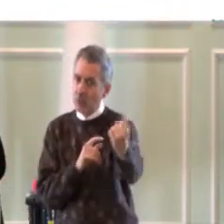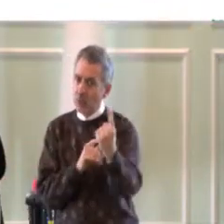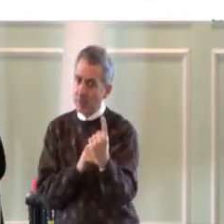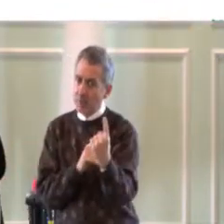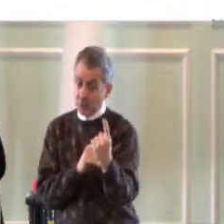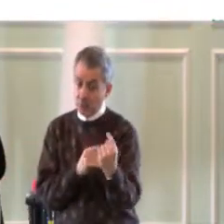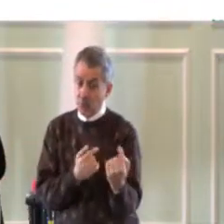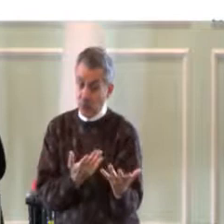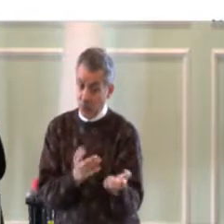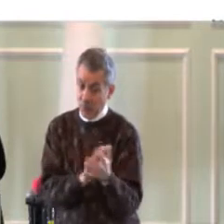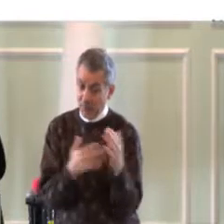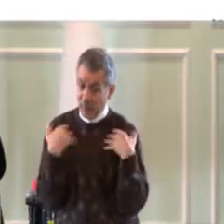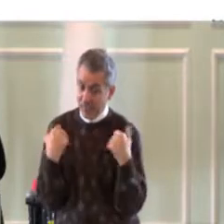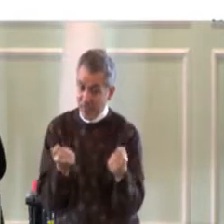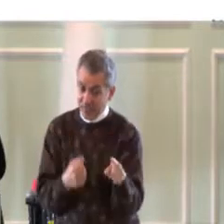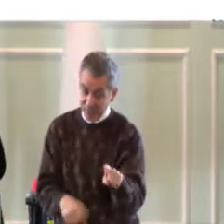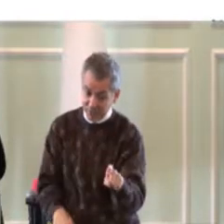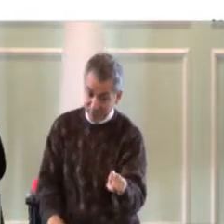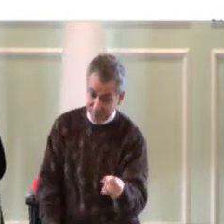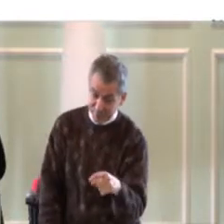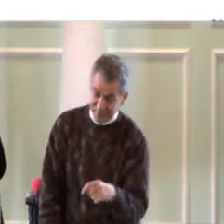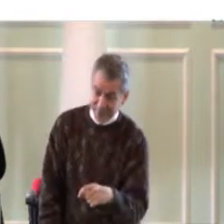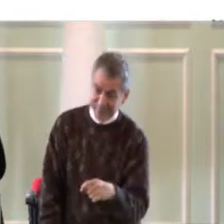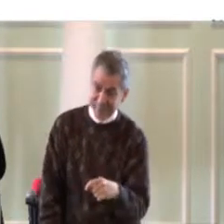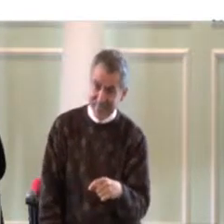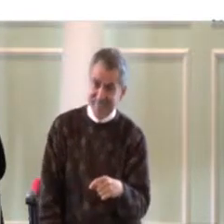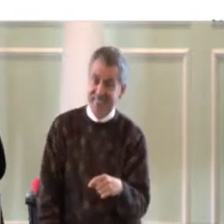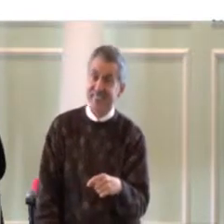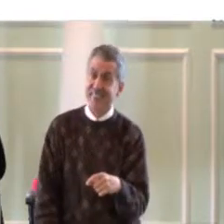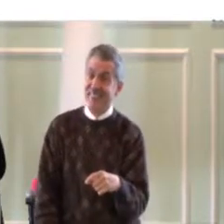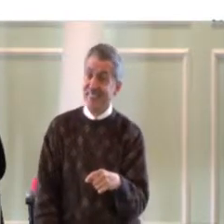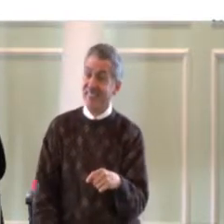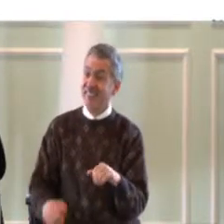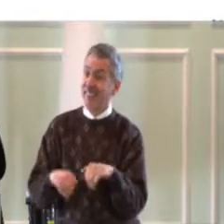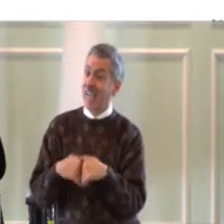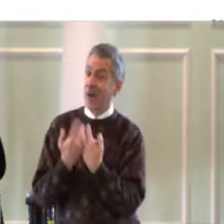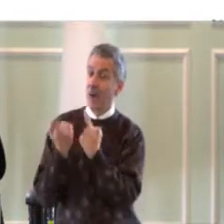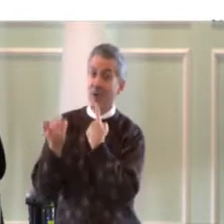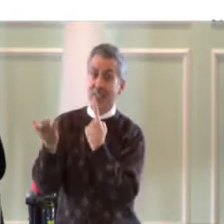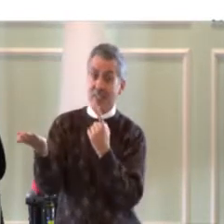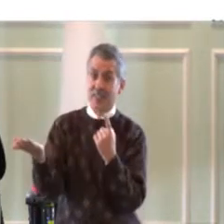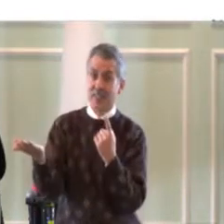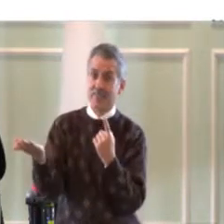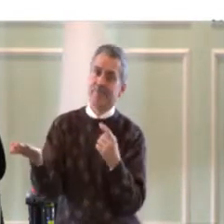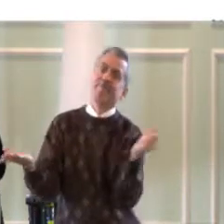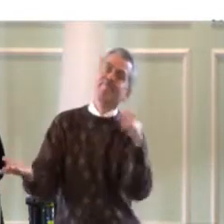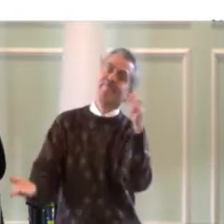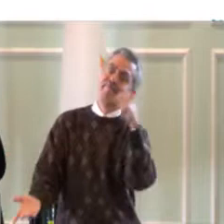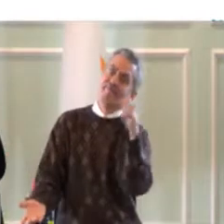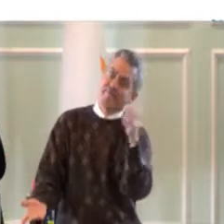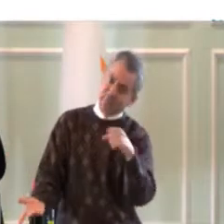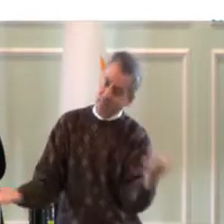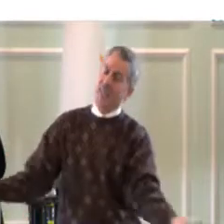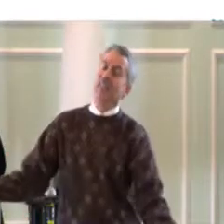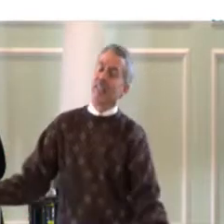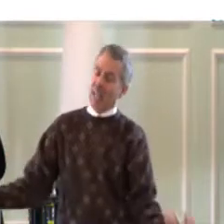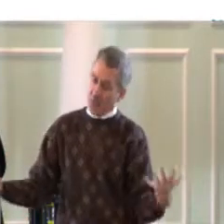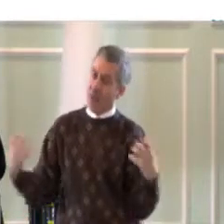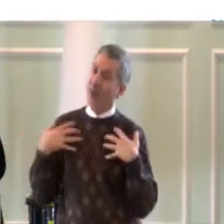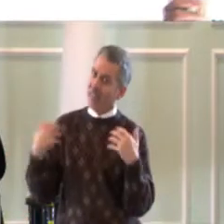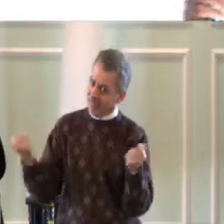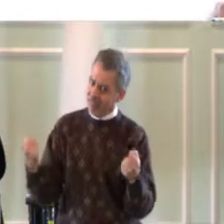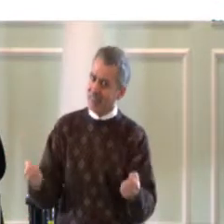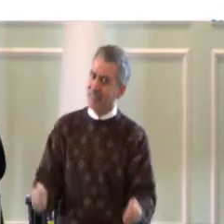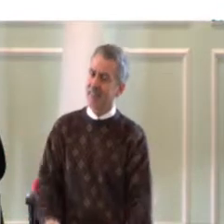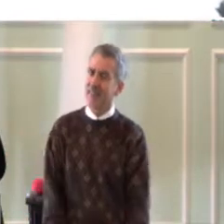want to be healed? How would you answer that? Of course I want to be healed. But